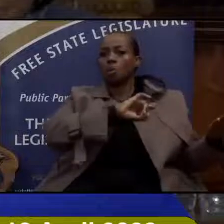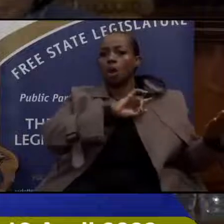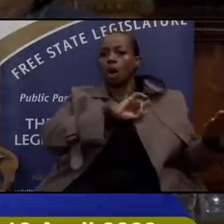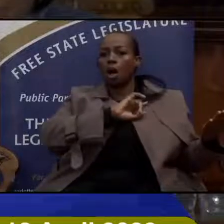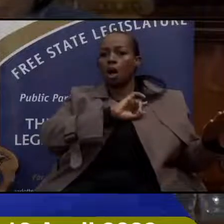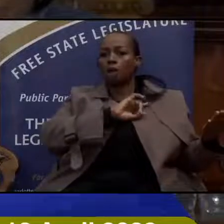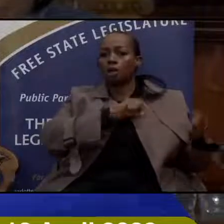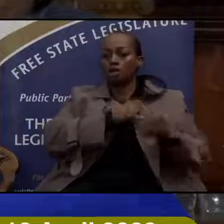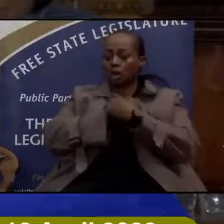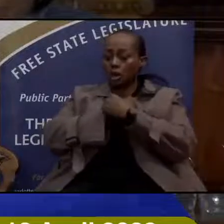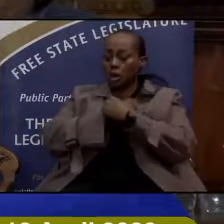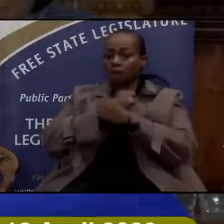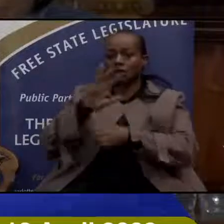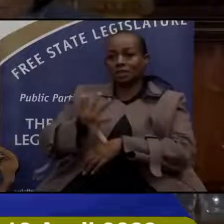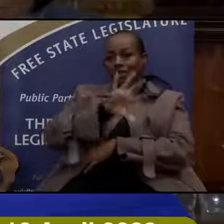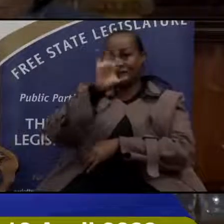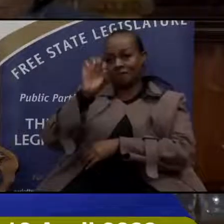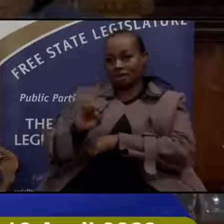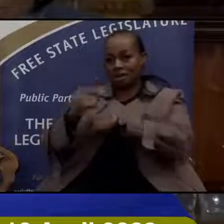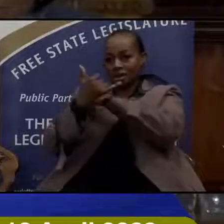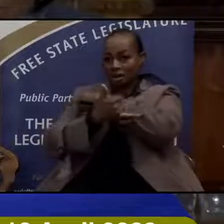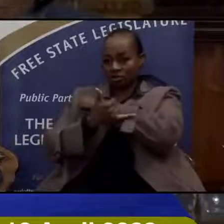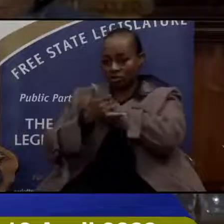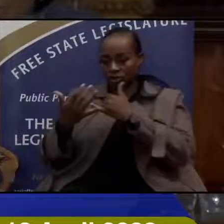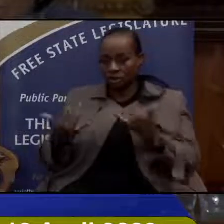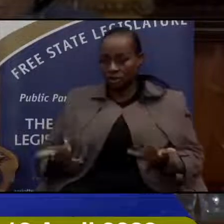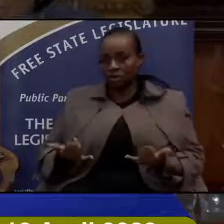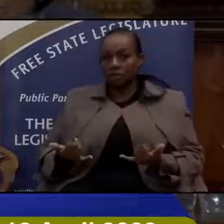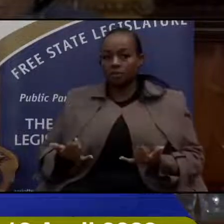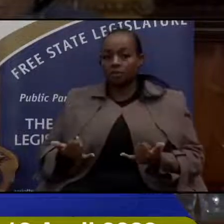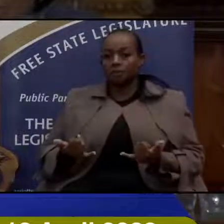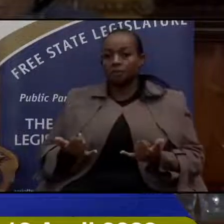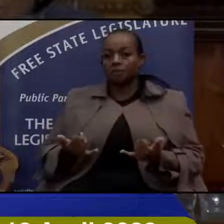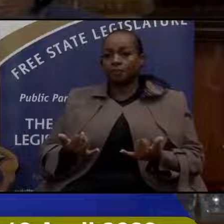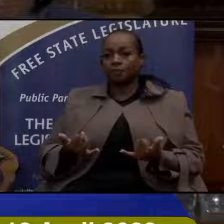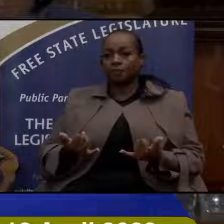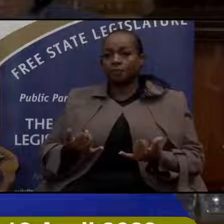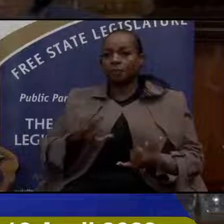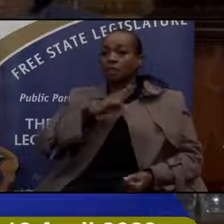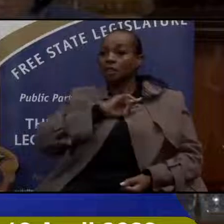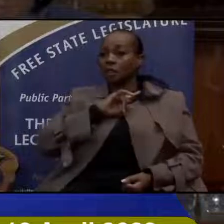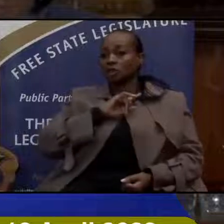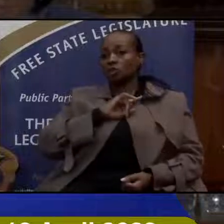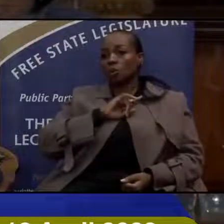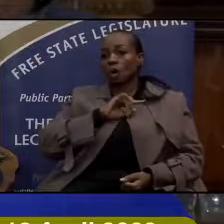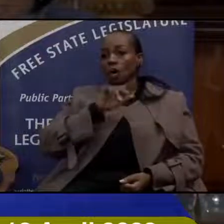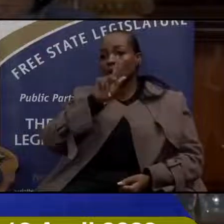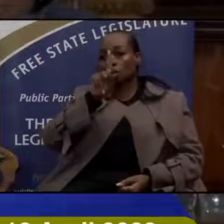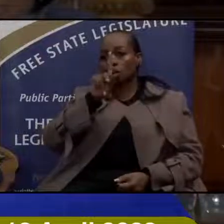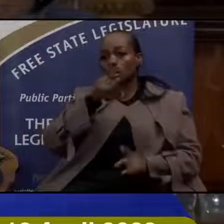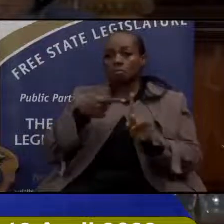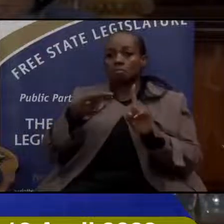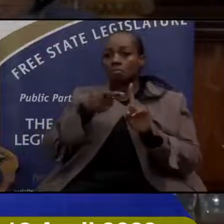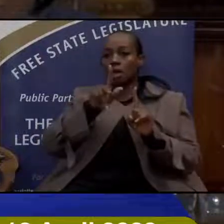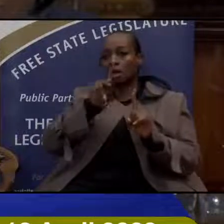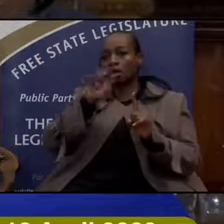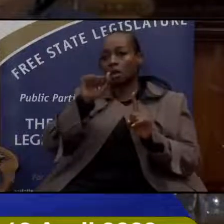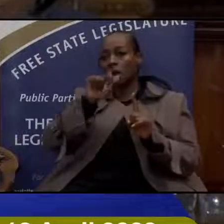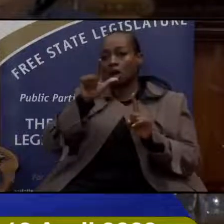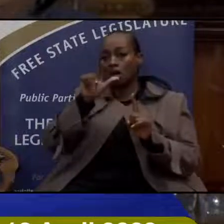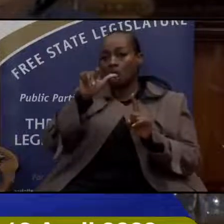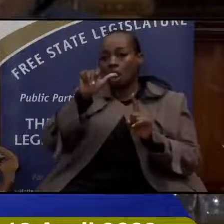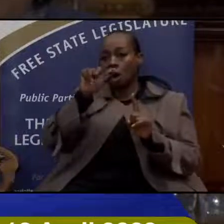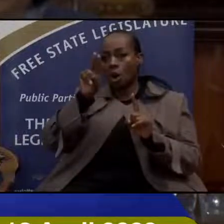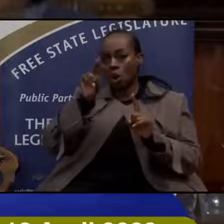this beautiful land. Hence, Kalushi said, and I quote,